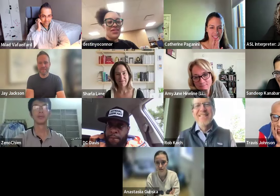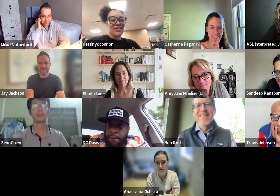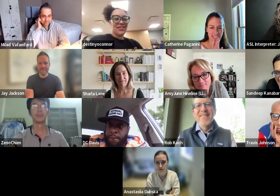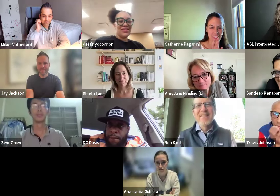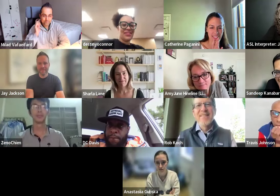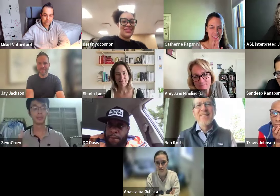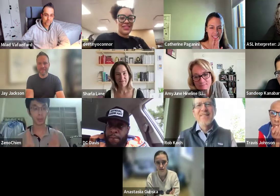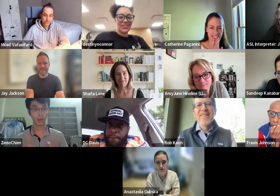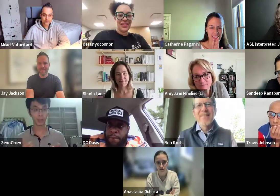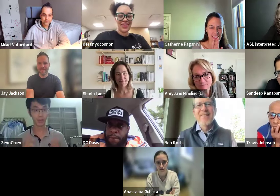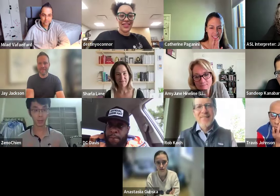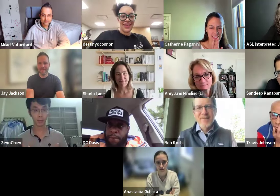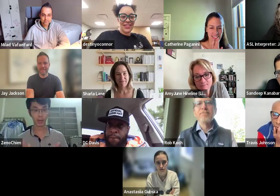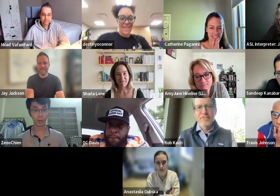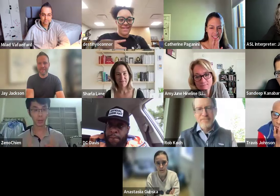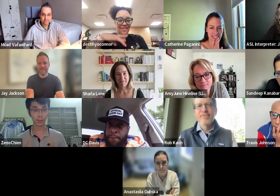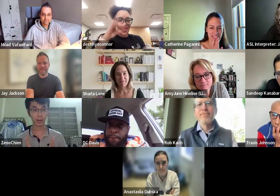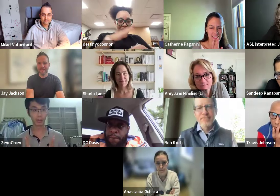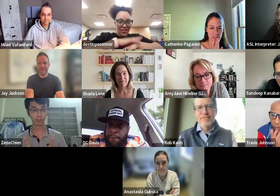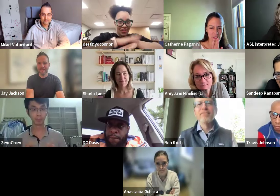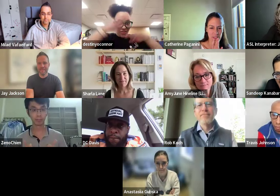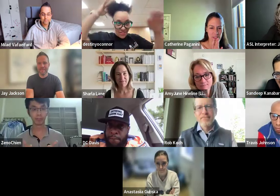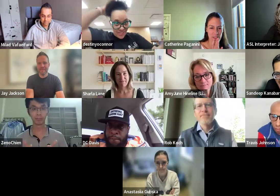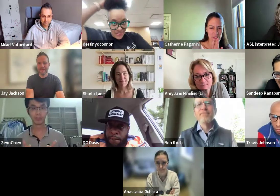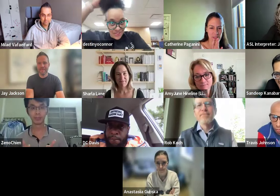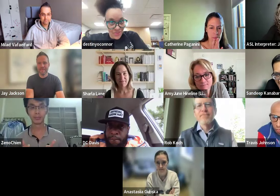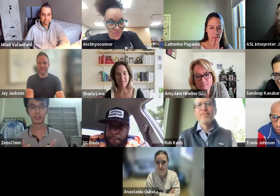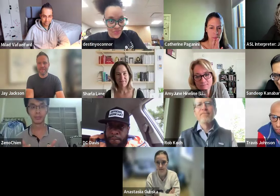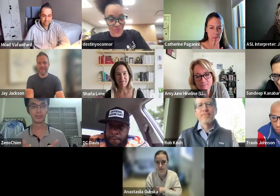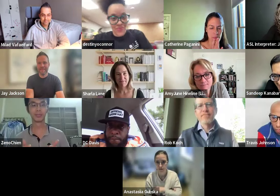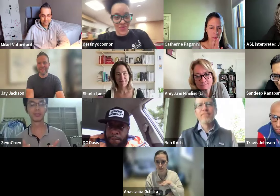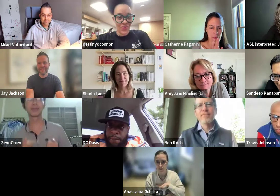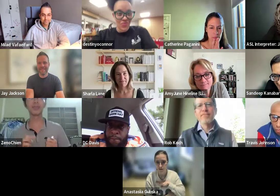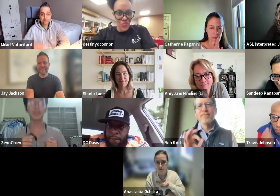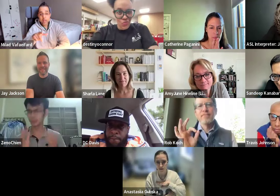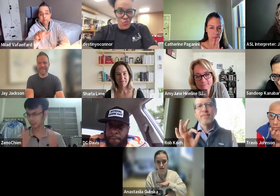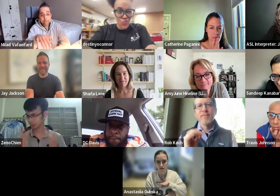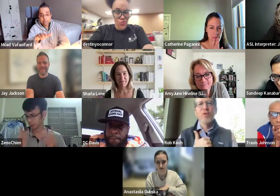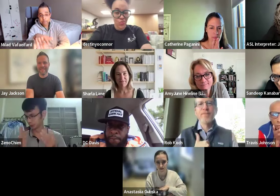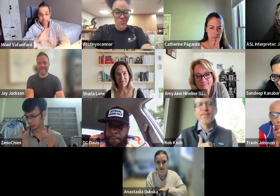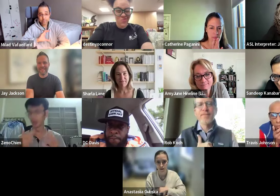Yeah, your light's a little bit off, but yeah, let's try that. Zeno Chien says, is this better?